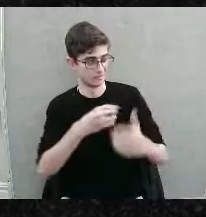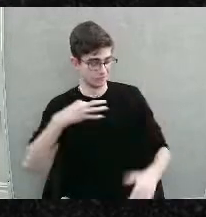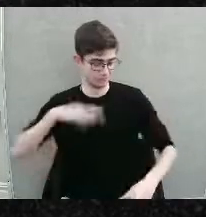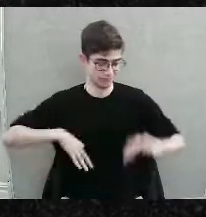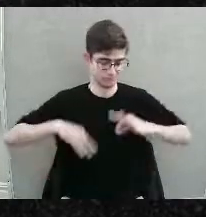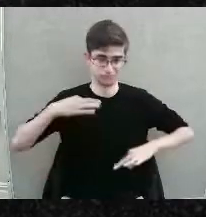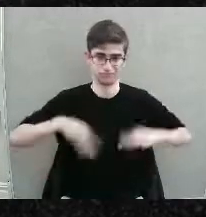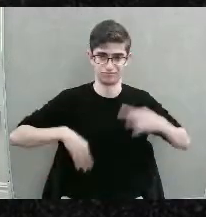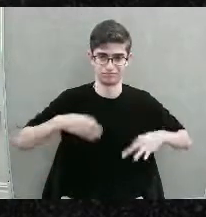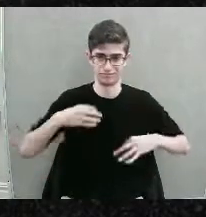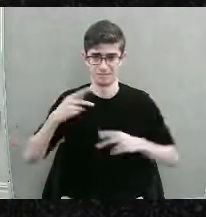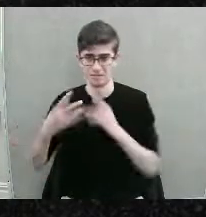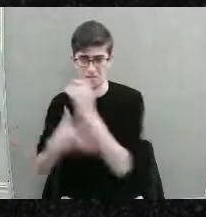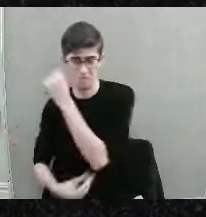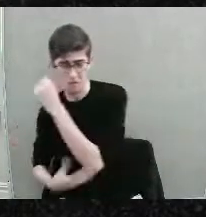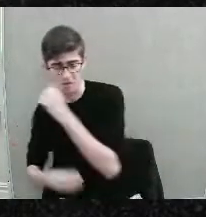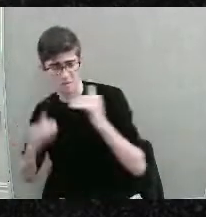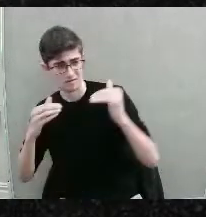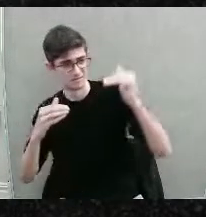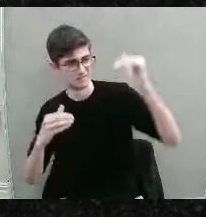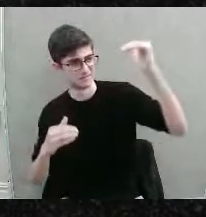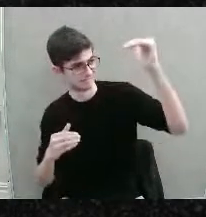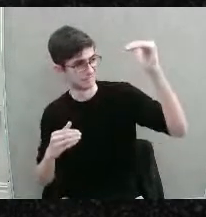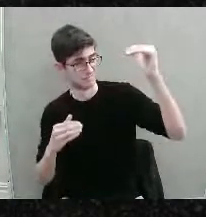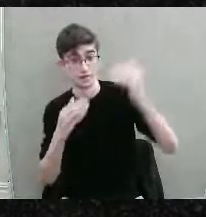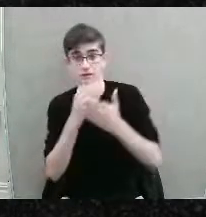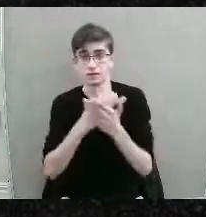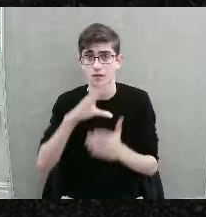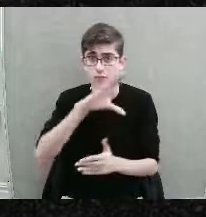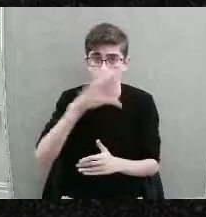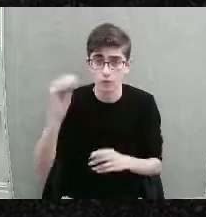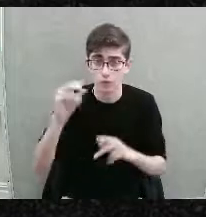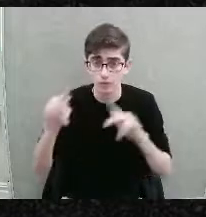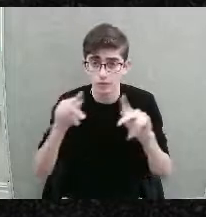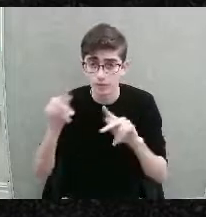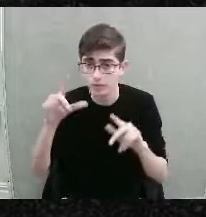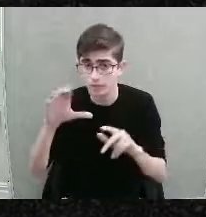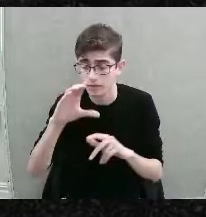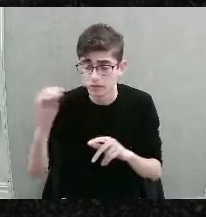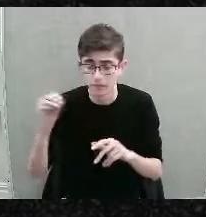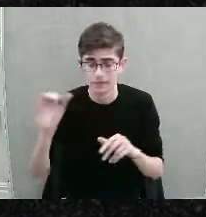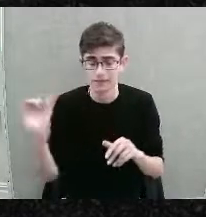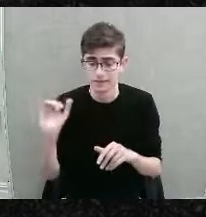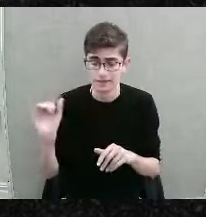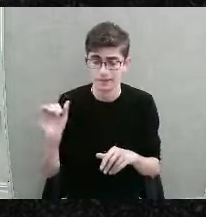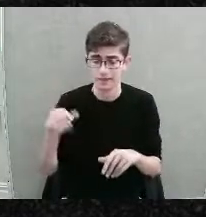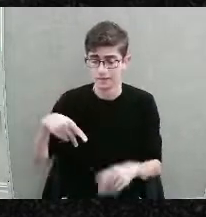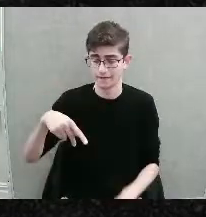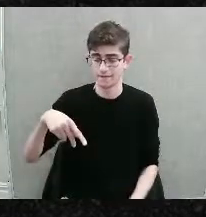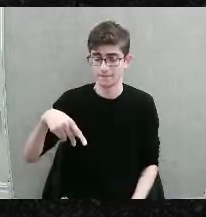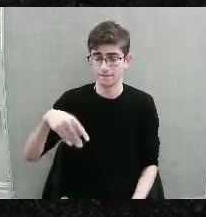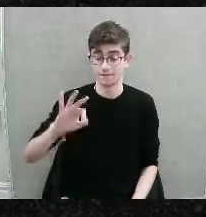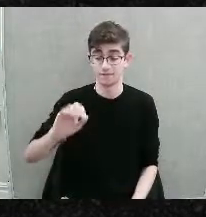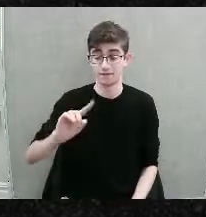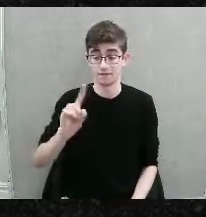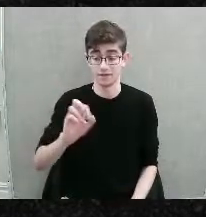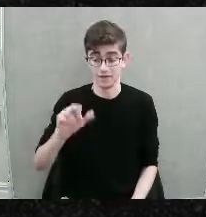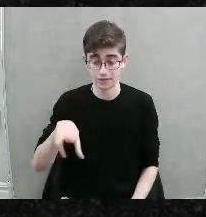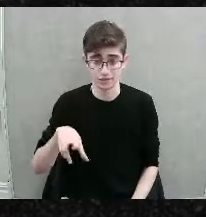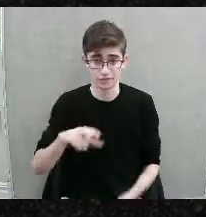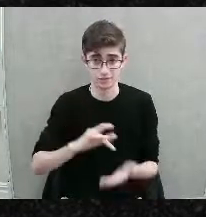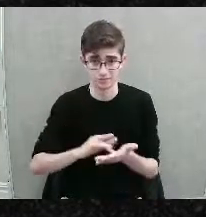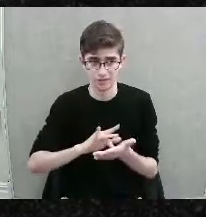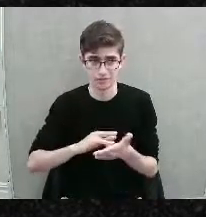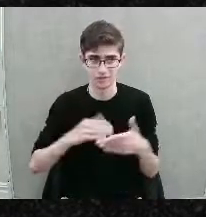mention the astounding profits of certain elements of the corporate sector, profits made by companies like Pfizer. I think they